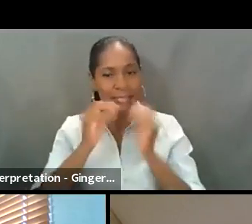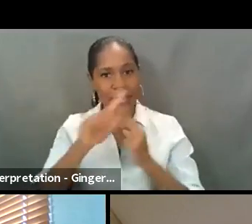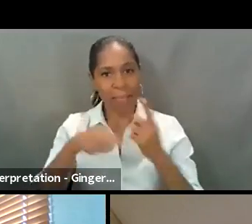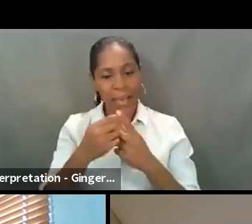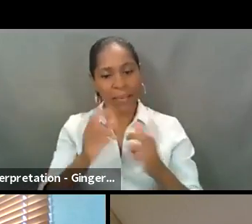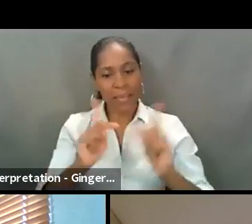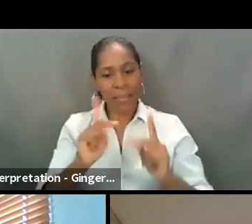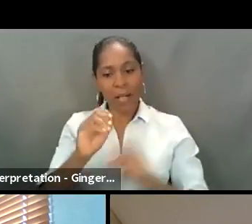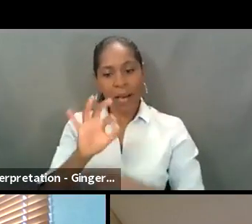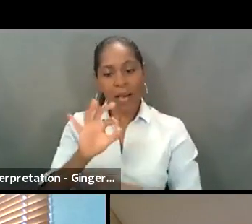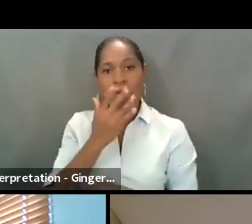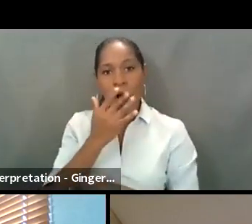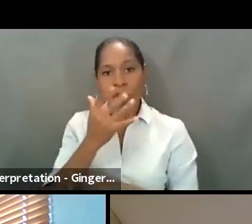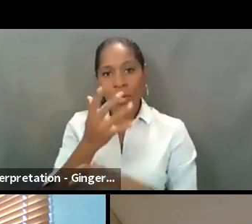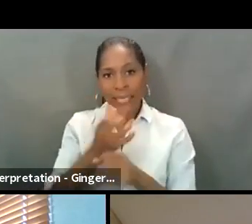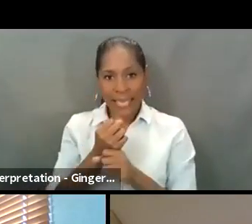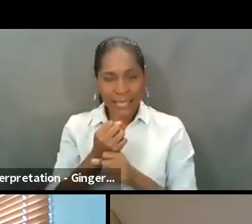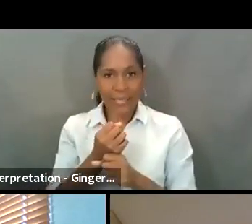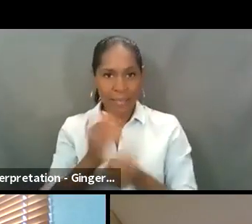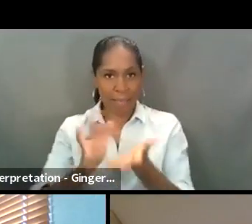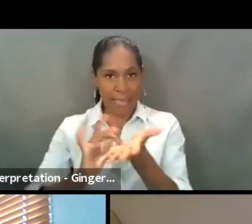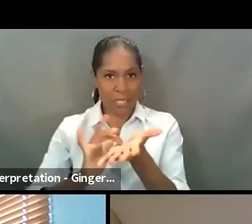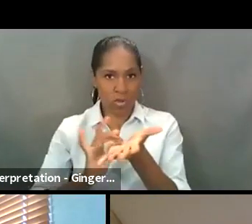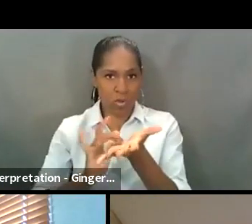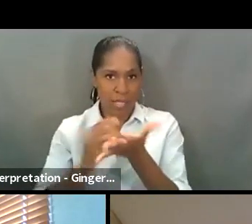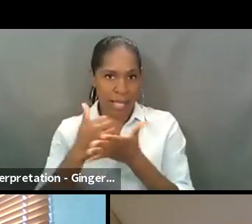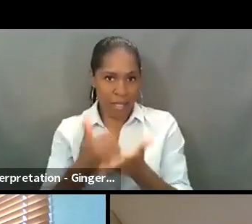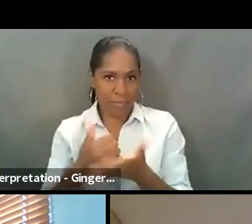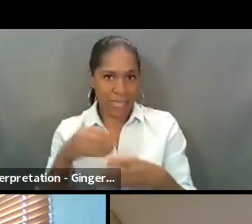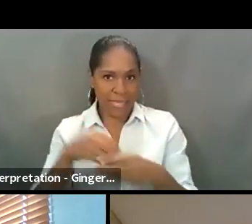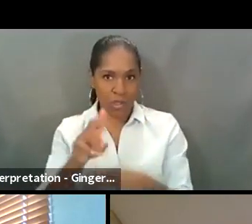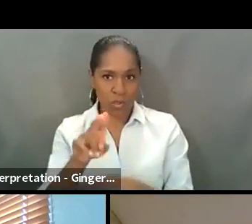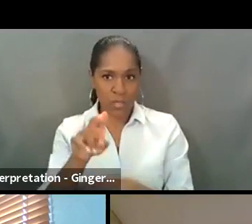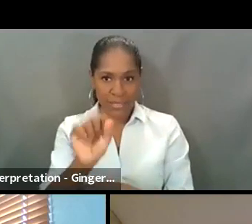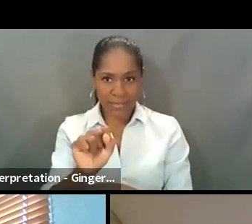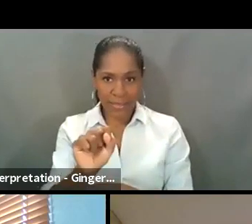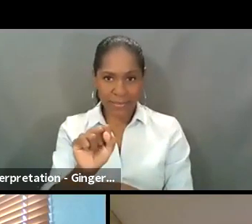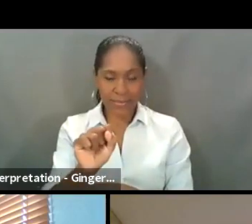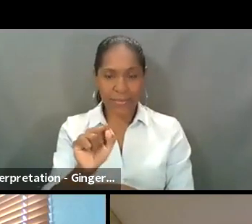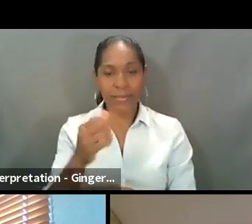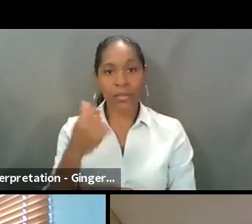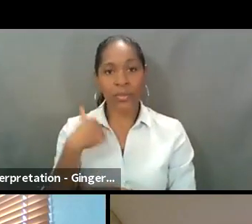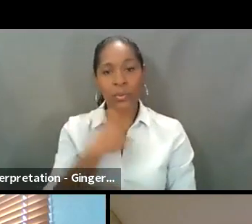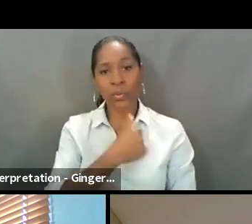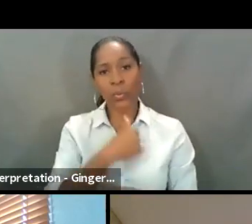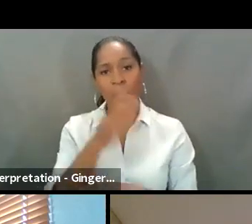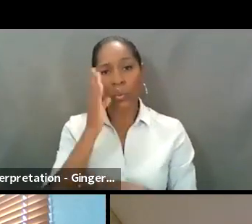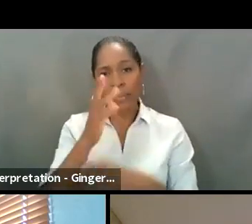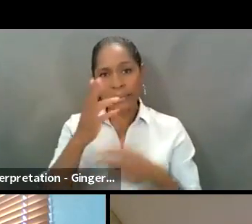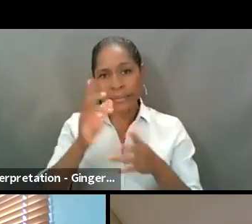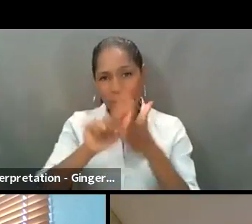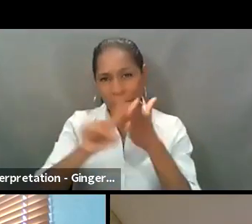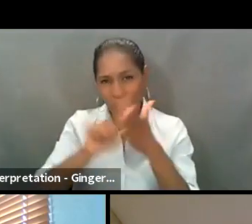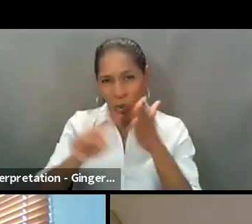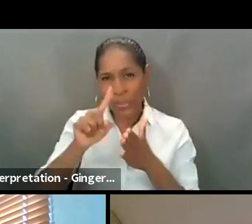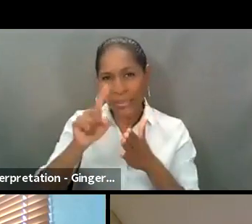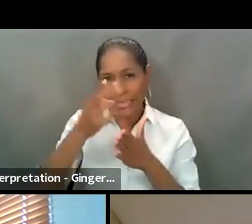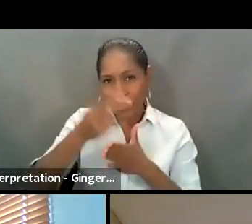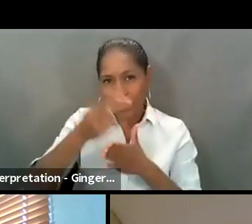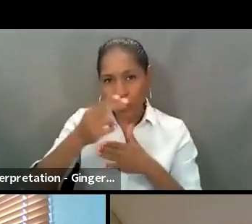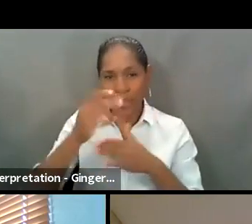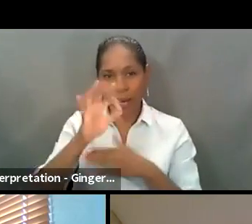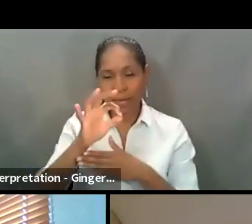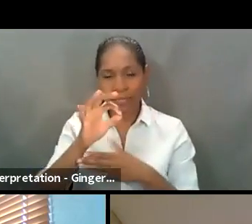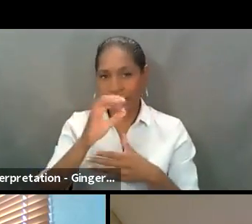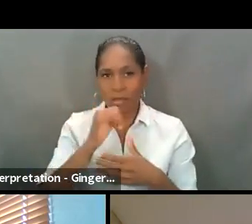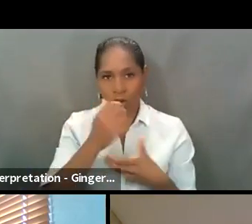In part one of this two-part event, we connected with trusted community voices and explored the history of mistrust in the medical